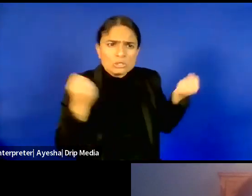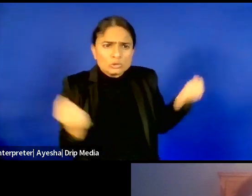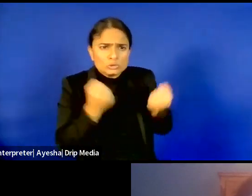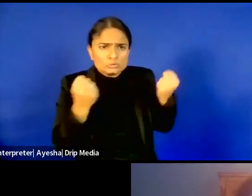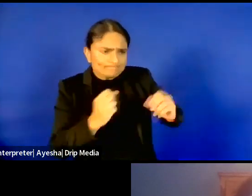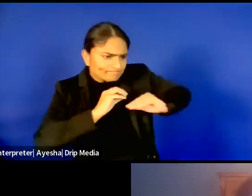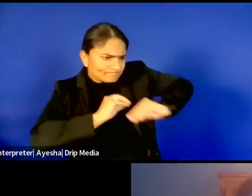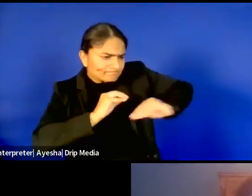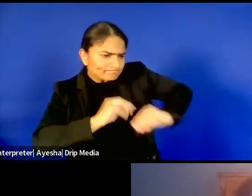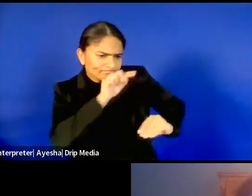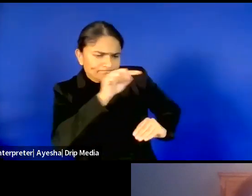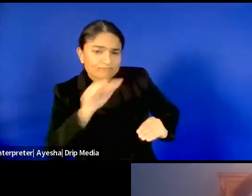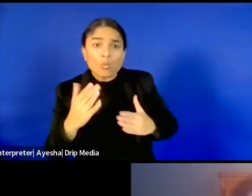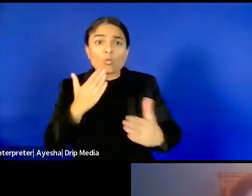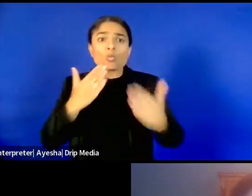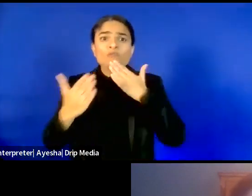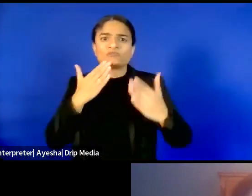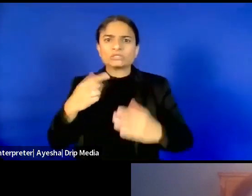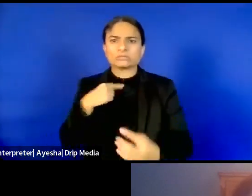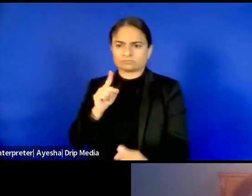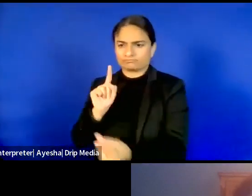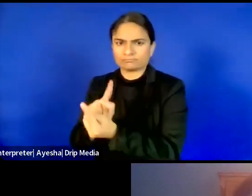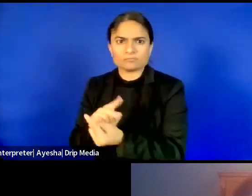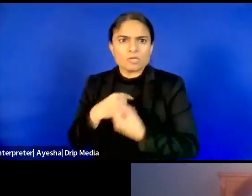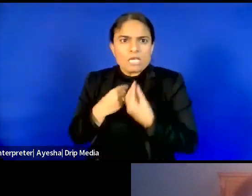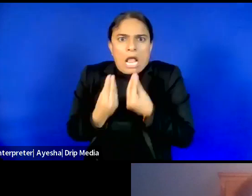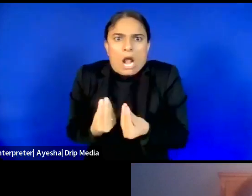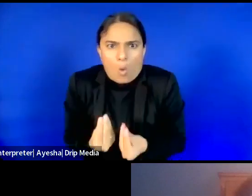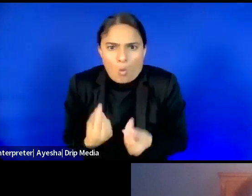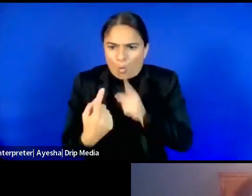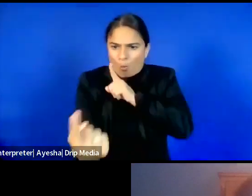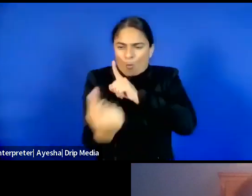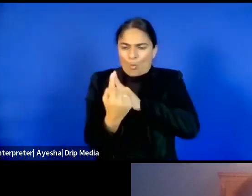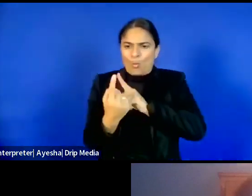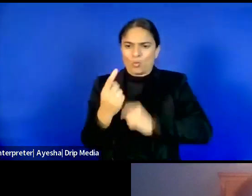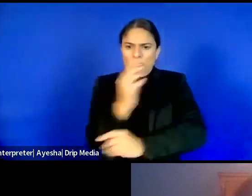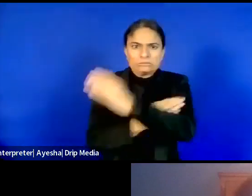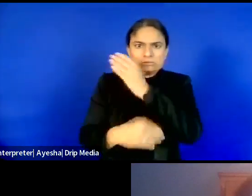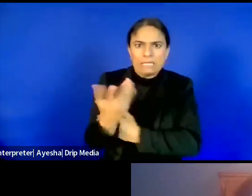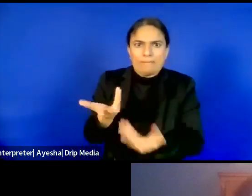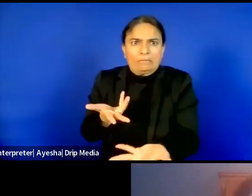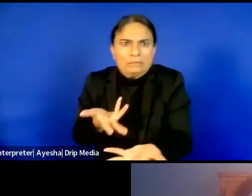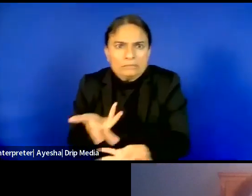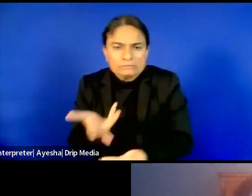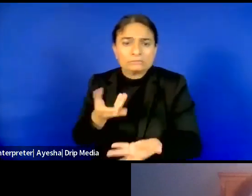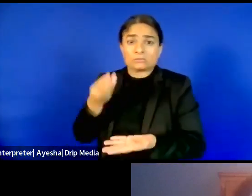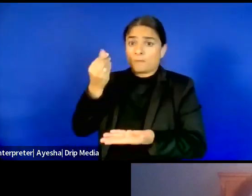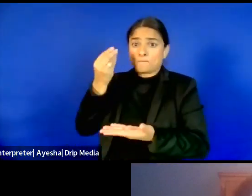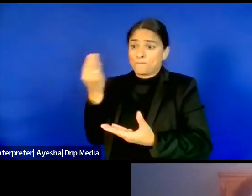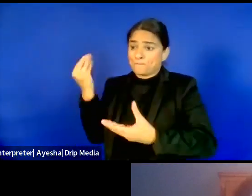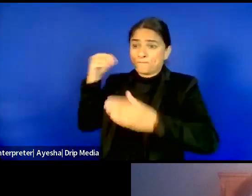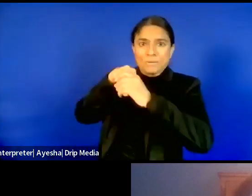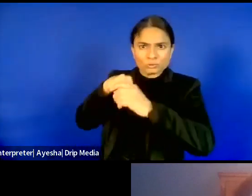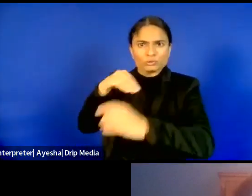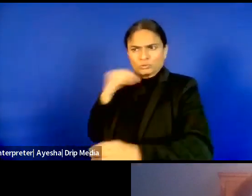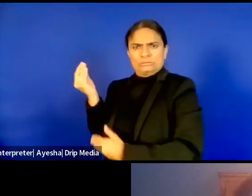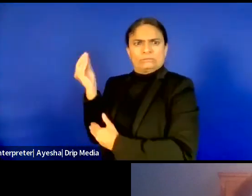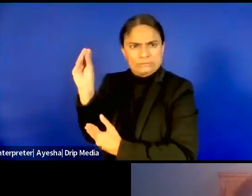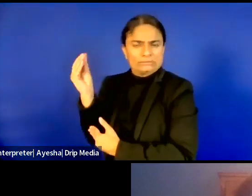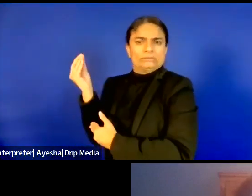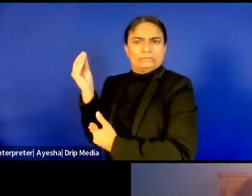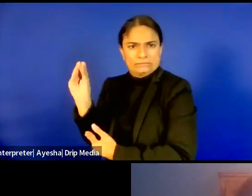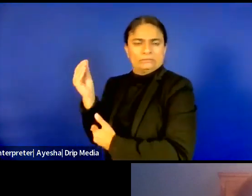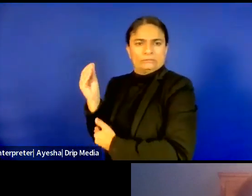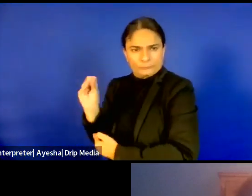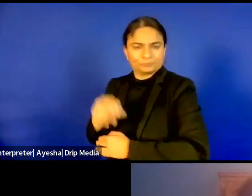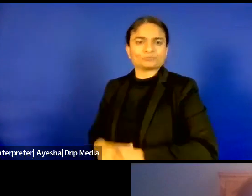you include in your budget. And then talking to experts. Women Deliver is not an expert in